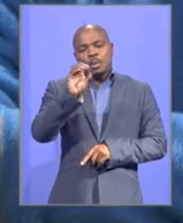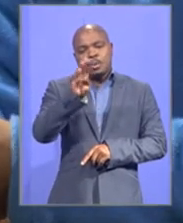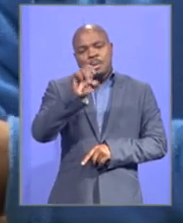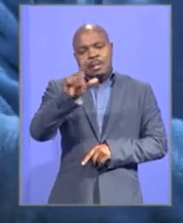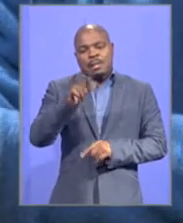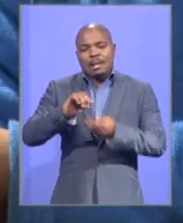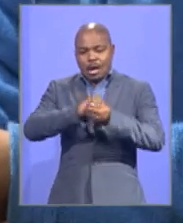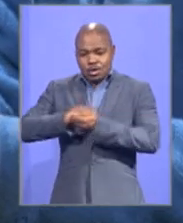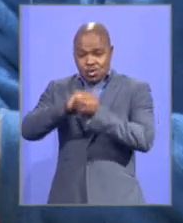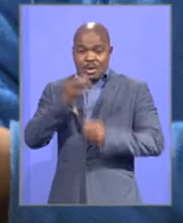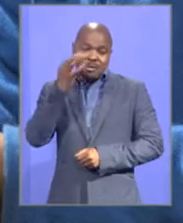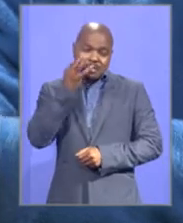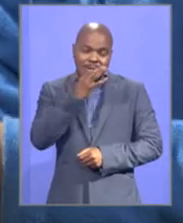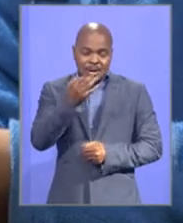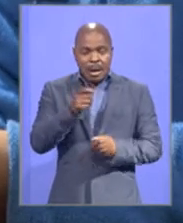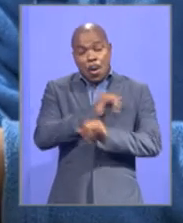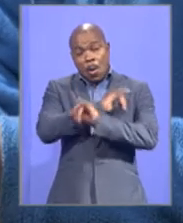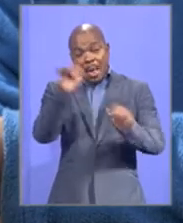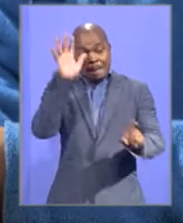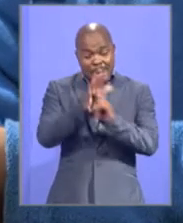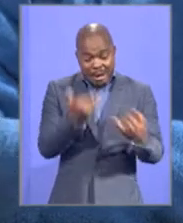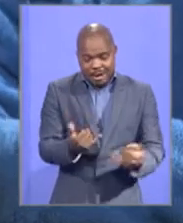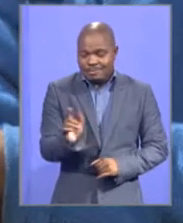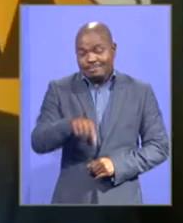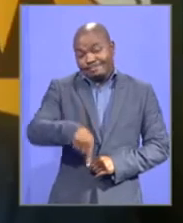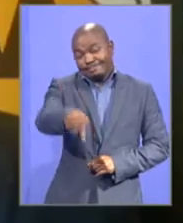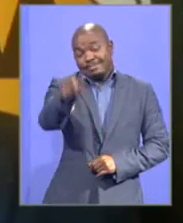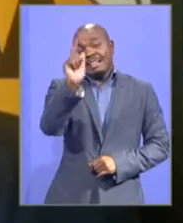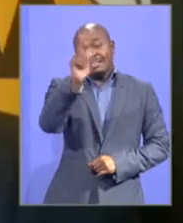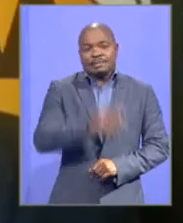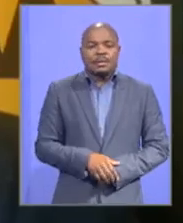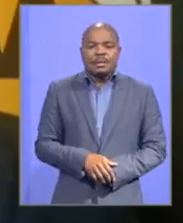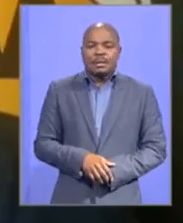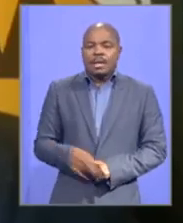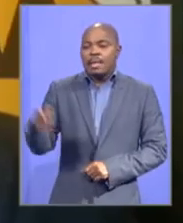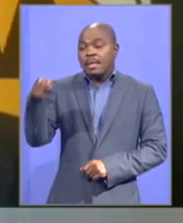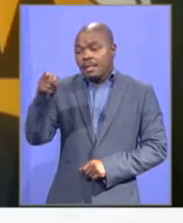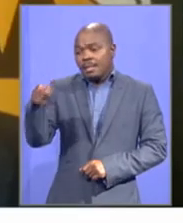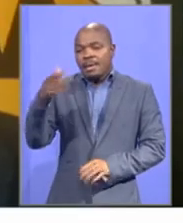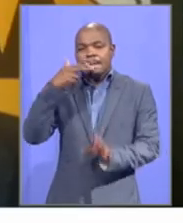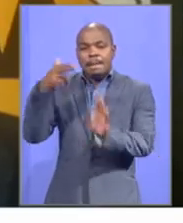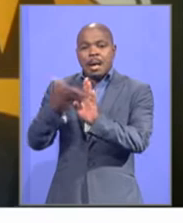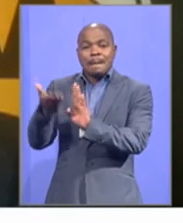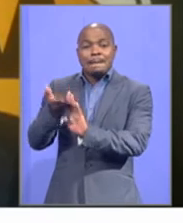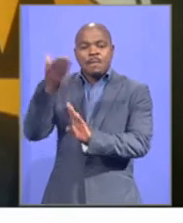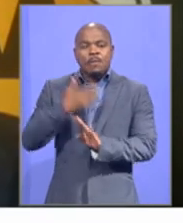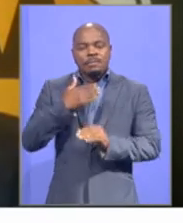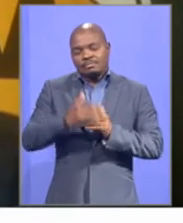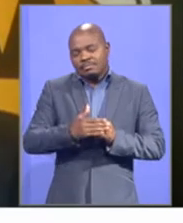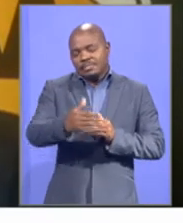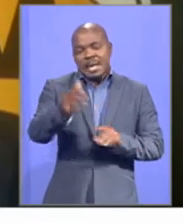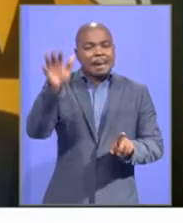a nnete gate go utlwiwa ka bonako. The bigger impact of the fuel increases will be felt over a period of